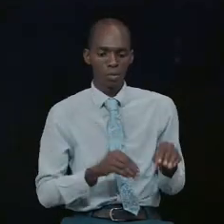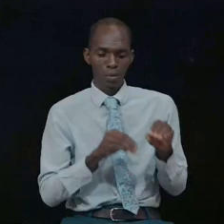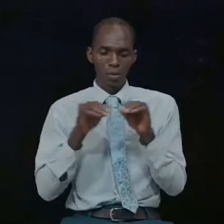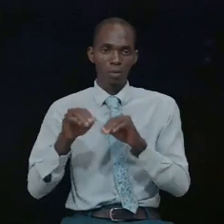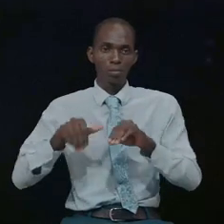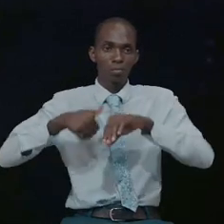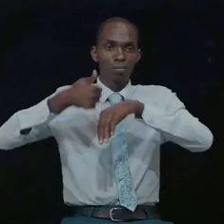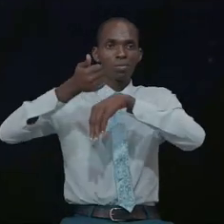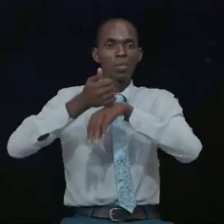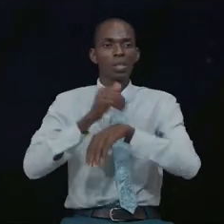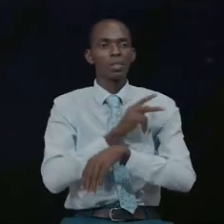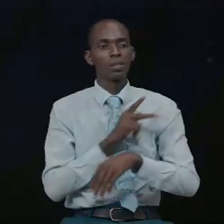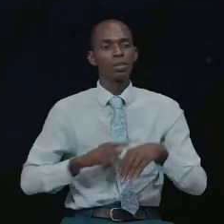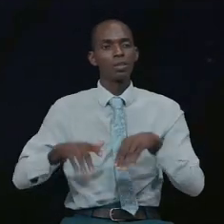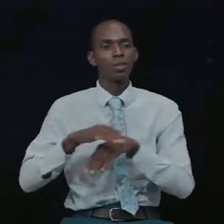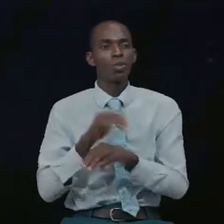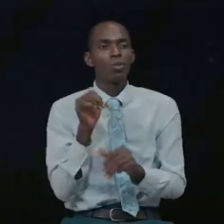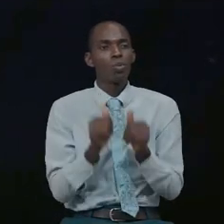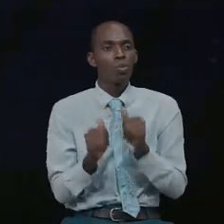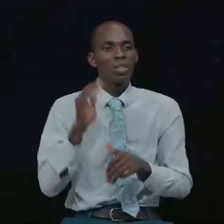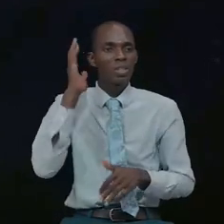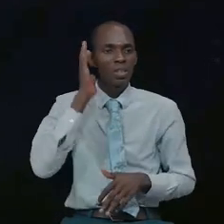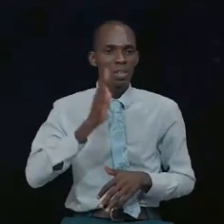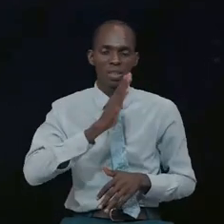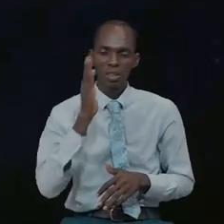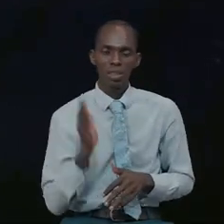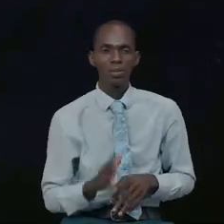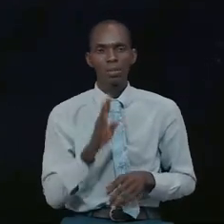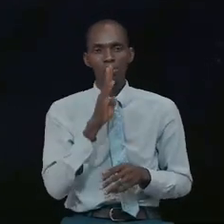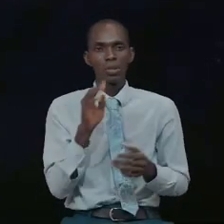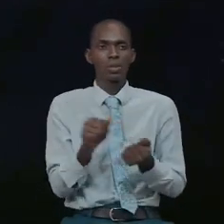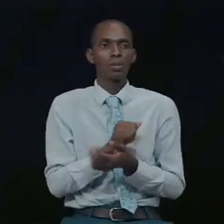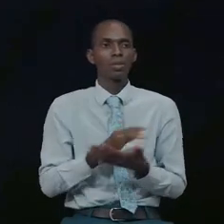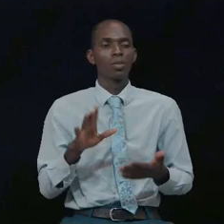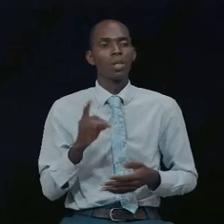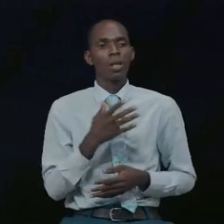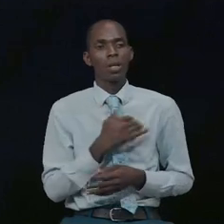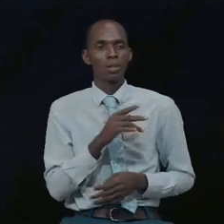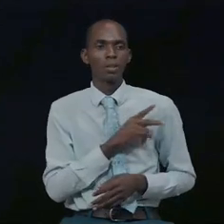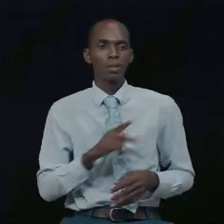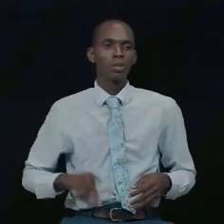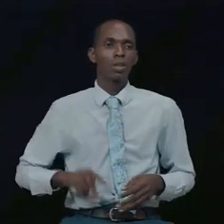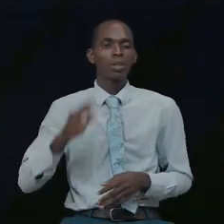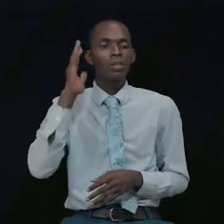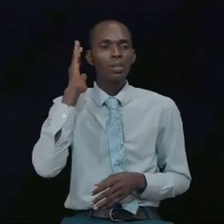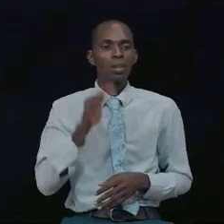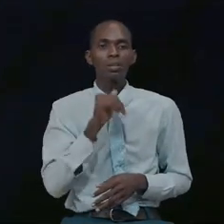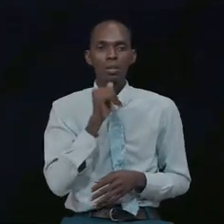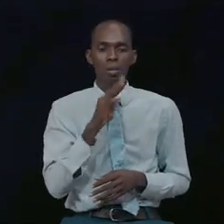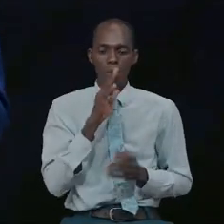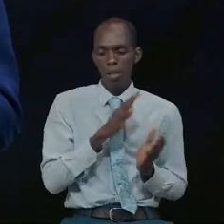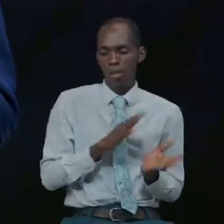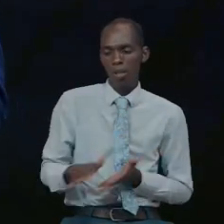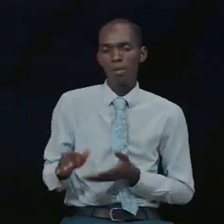up a kingdom which shall never be destroyed, and the kingdom shall not be